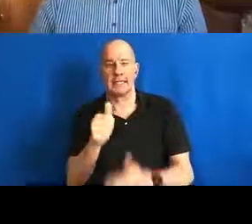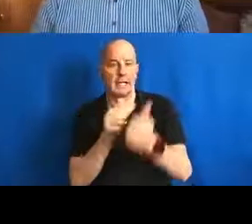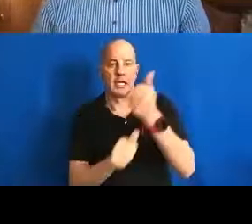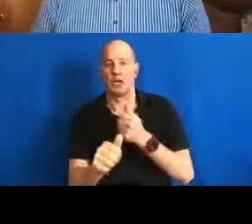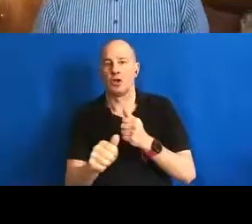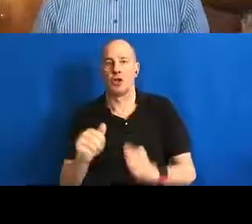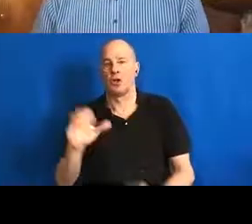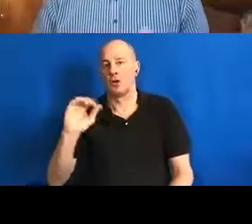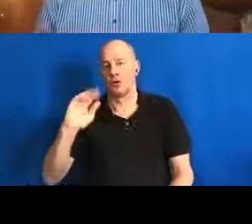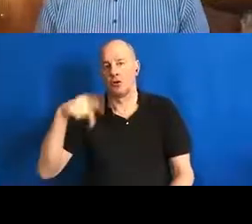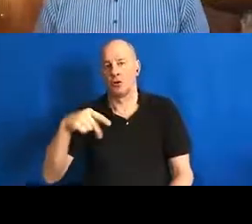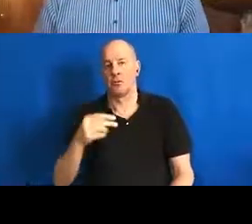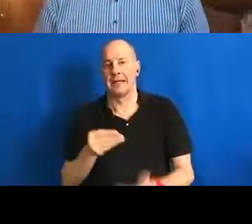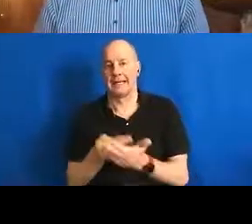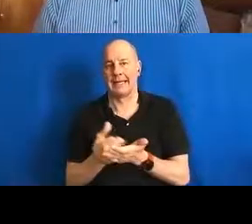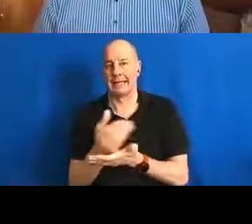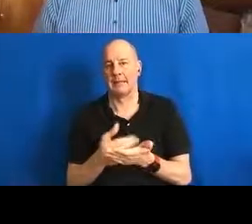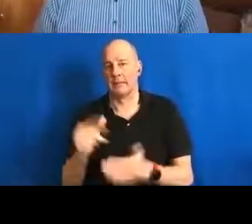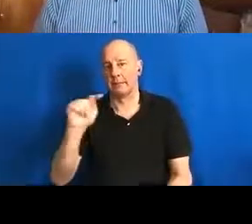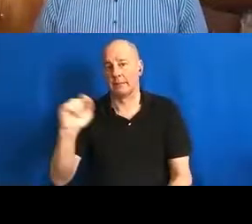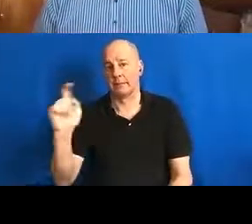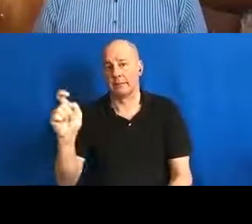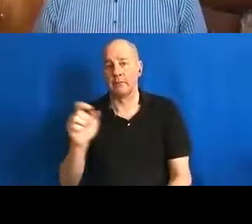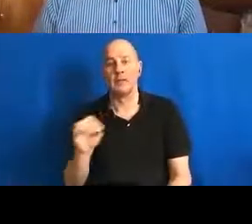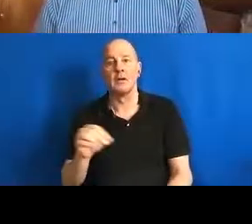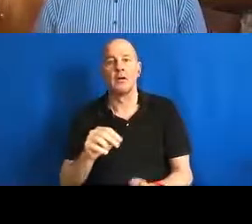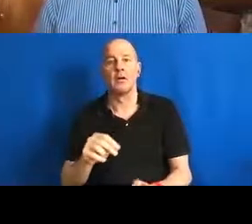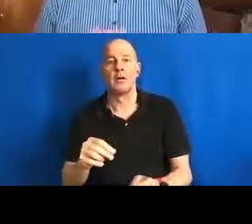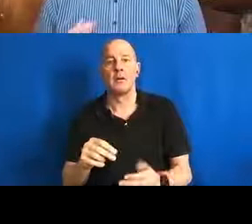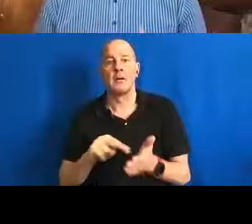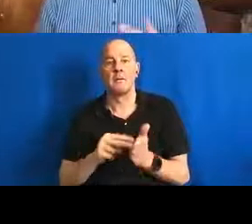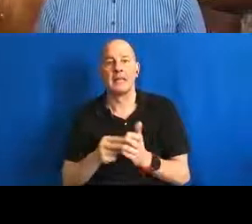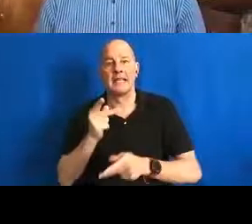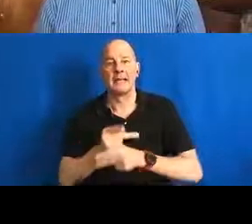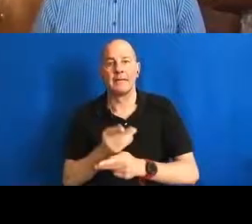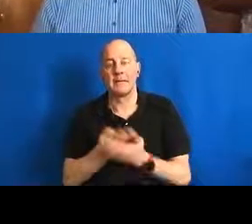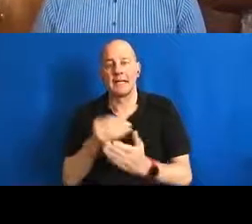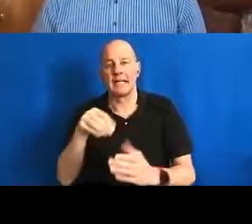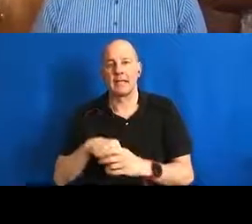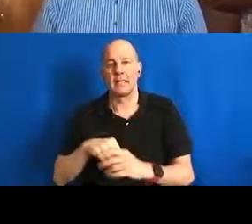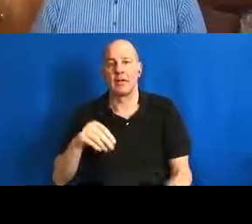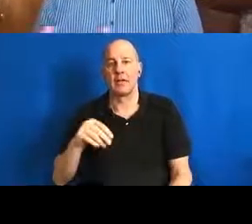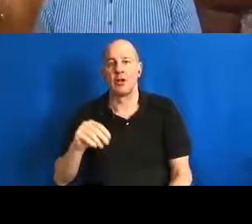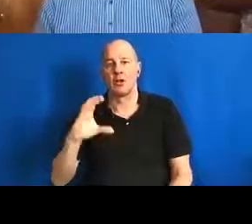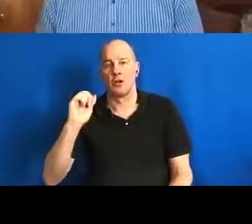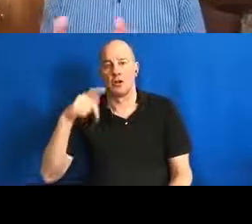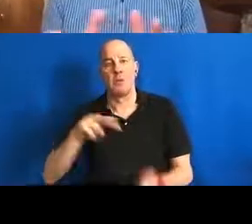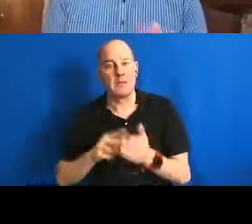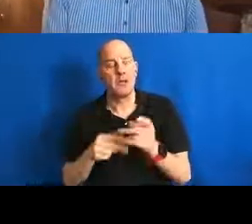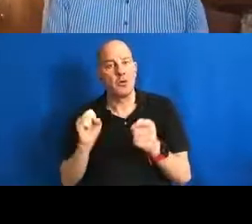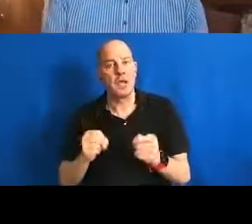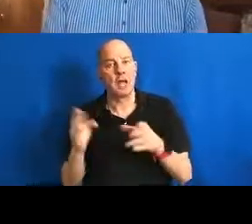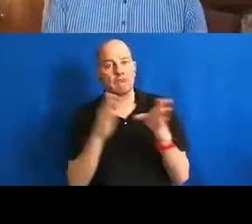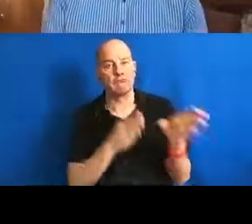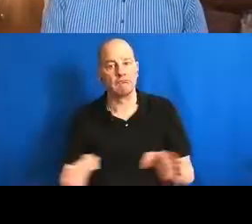tax. It's also a means of retaining cash in the cooperative, so it doesn't discourage longer term planning because you can put that